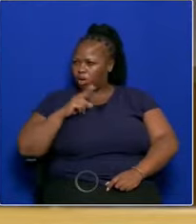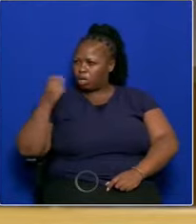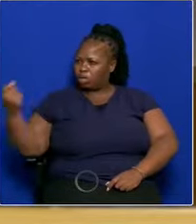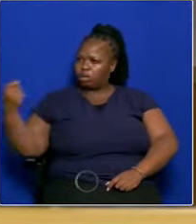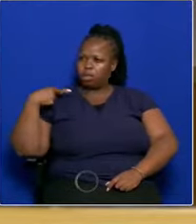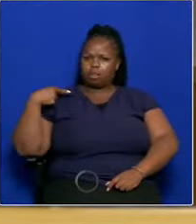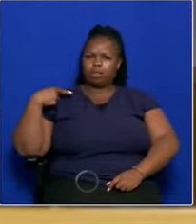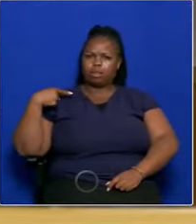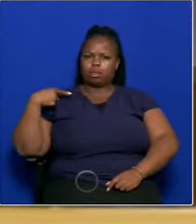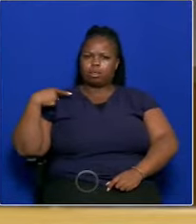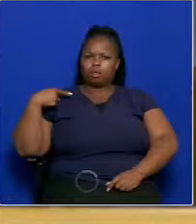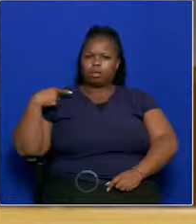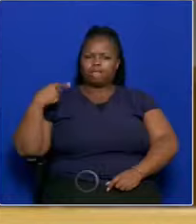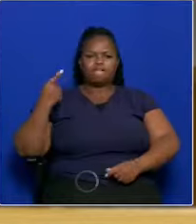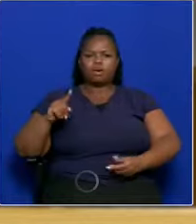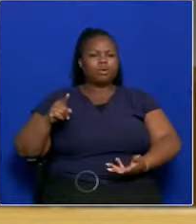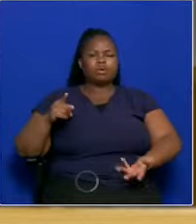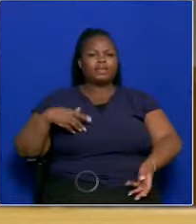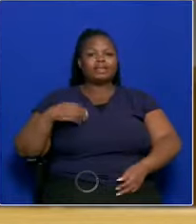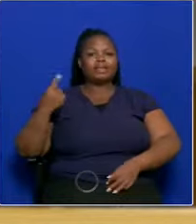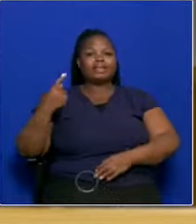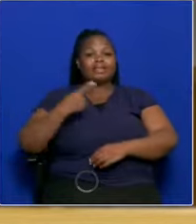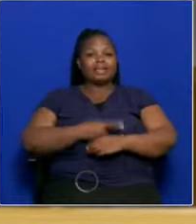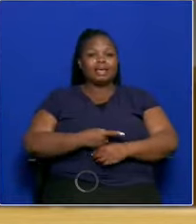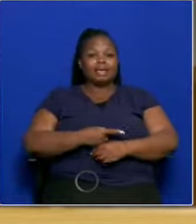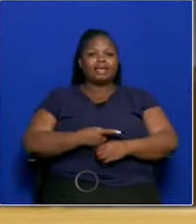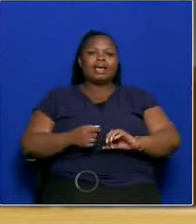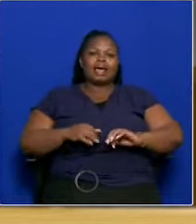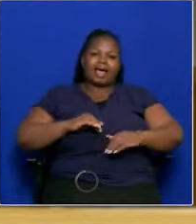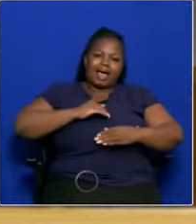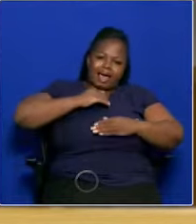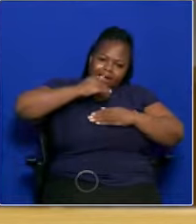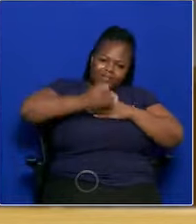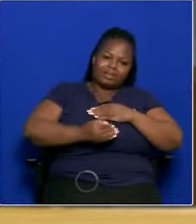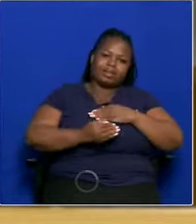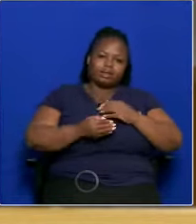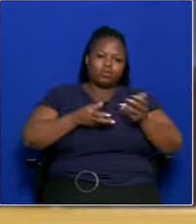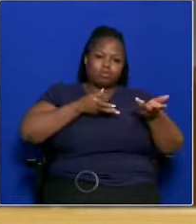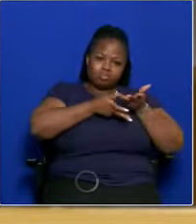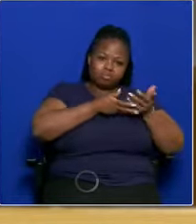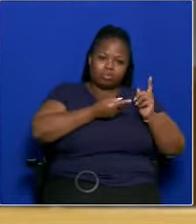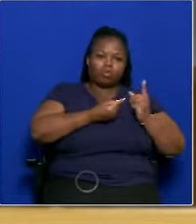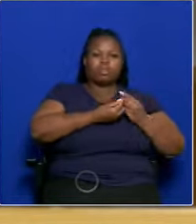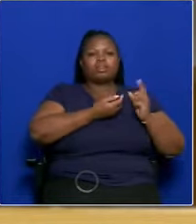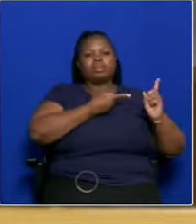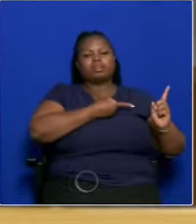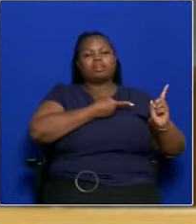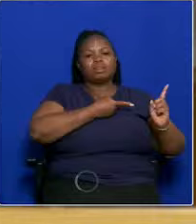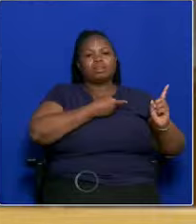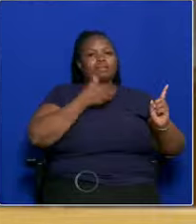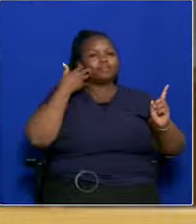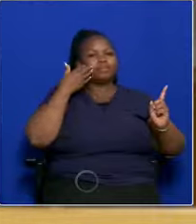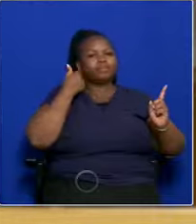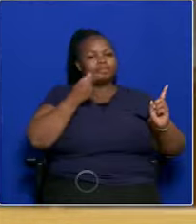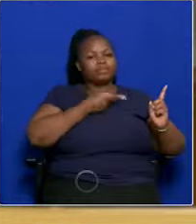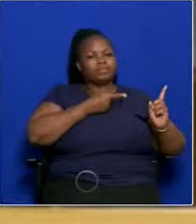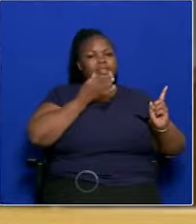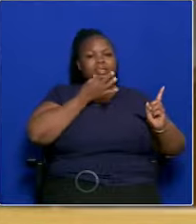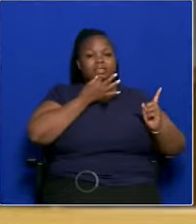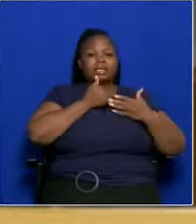you the day after you spoke to Mr. Matlala, who said, help me, about payment. There's this